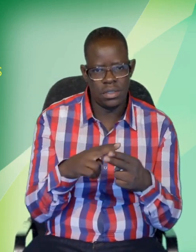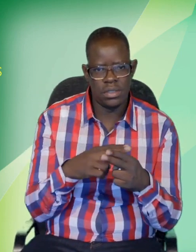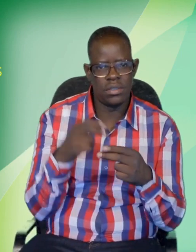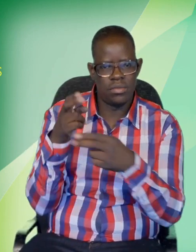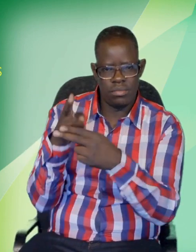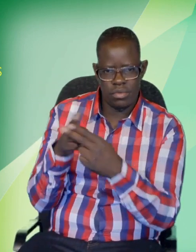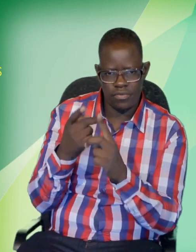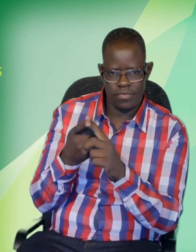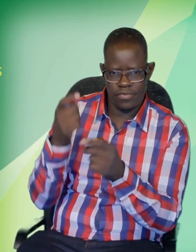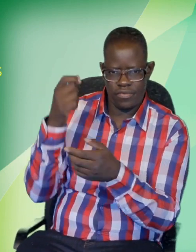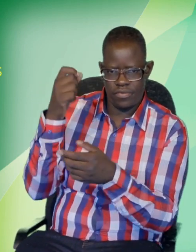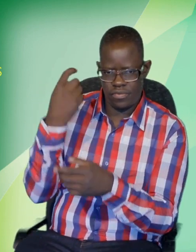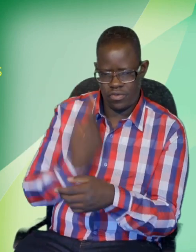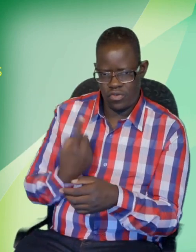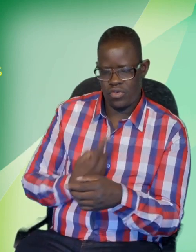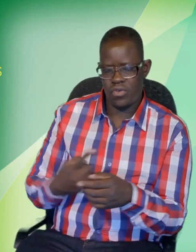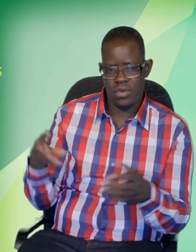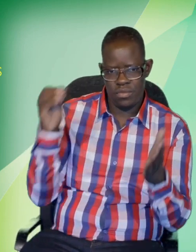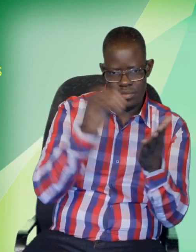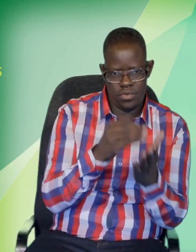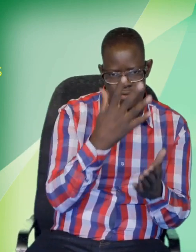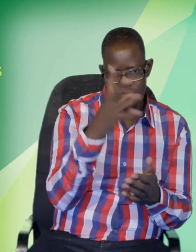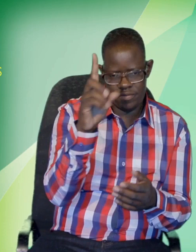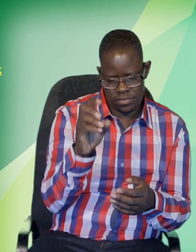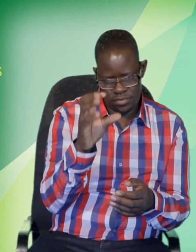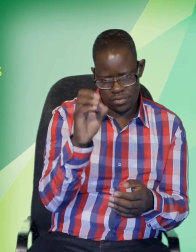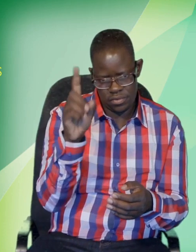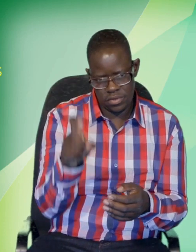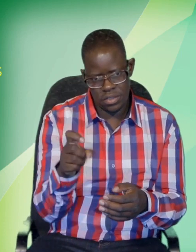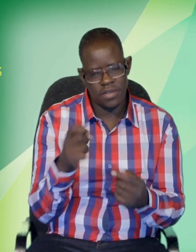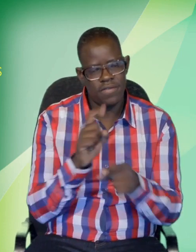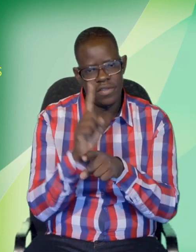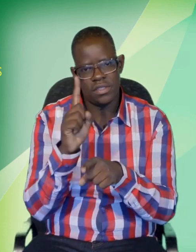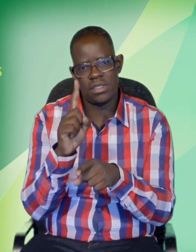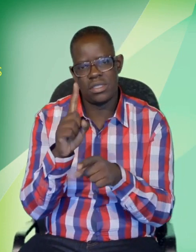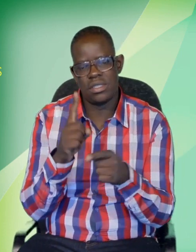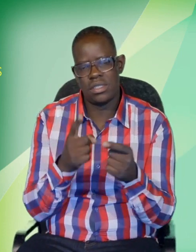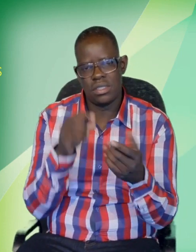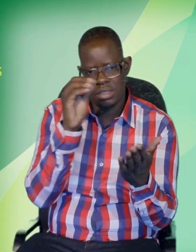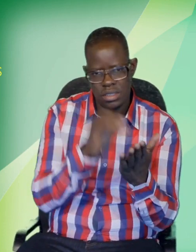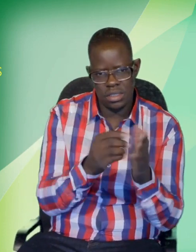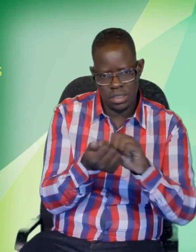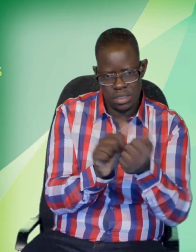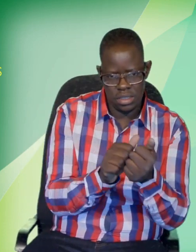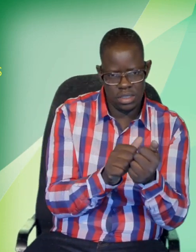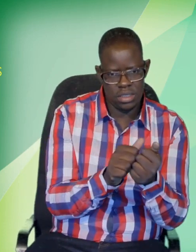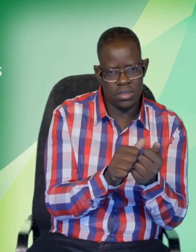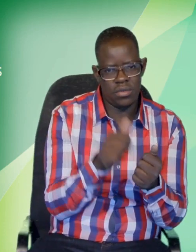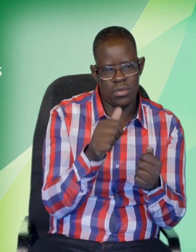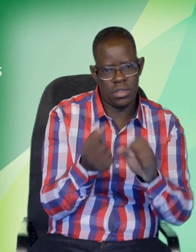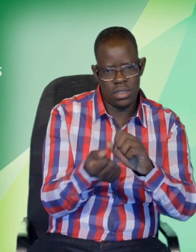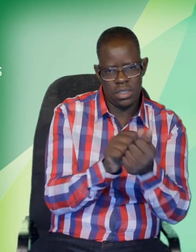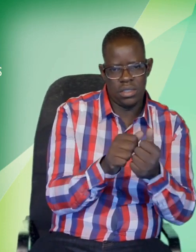borrowed 50,000 from its owners. This is the first transaction of the business. It brought a double change in the financial position